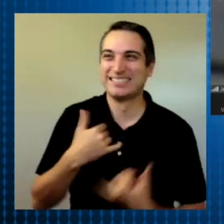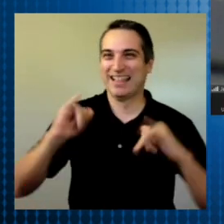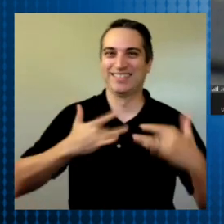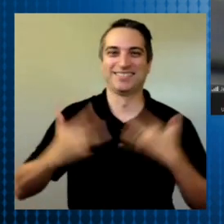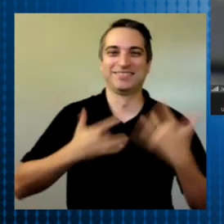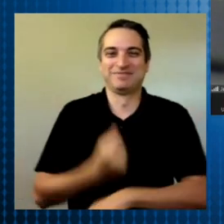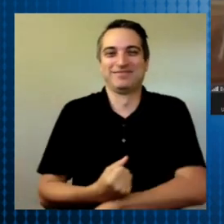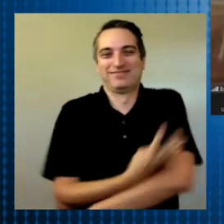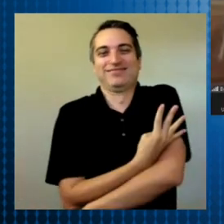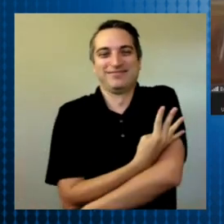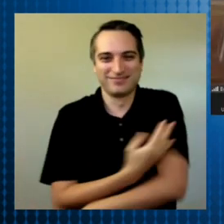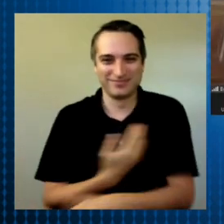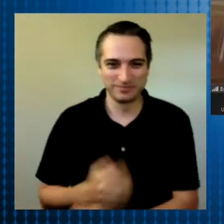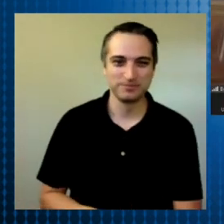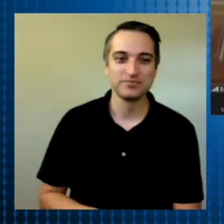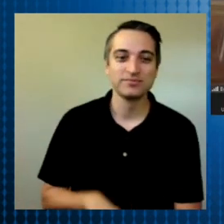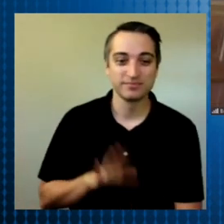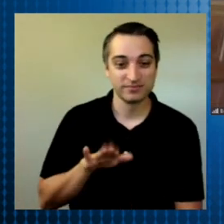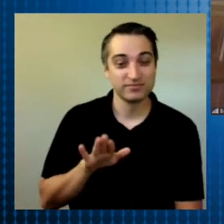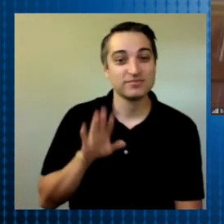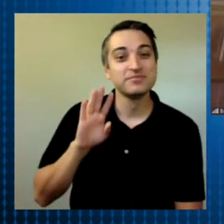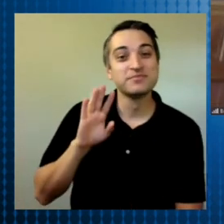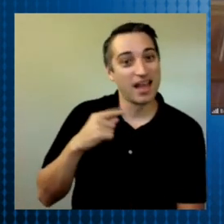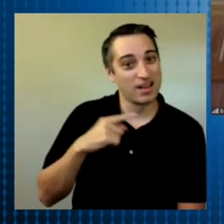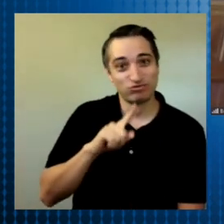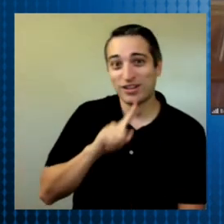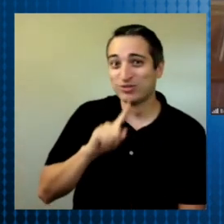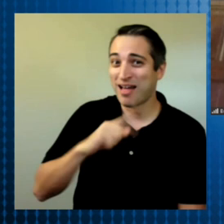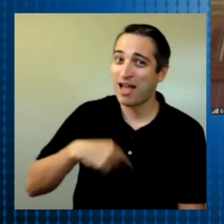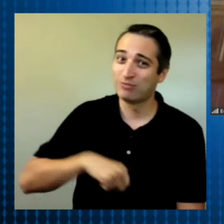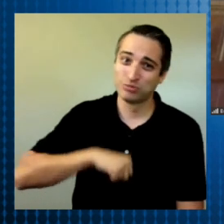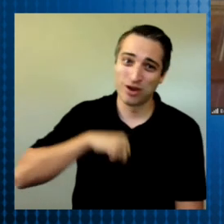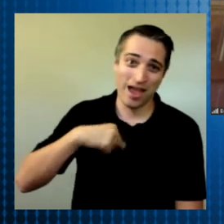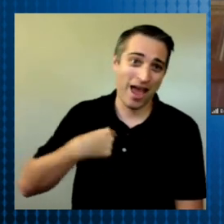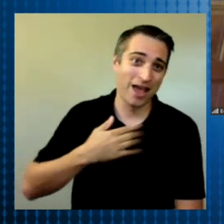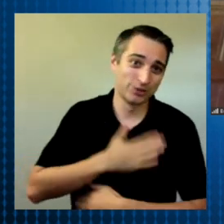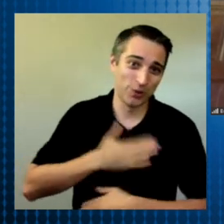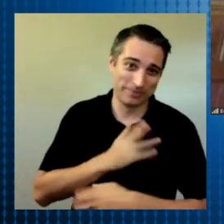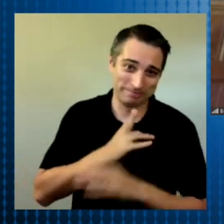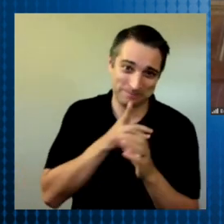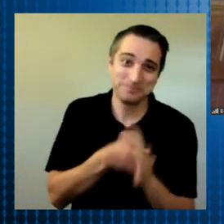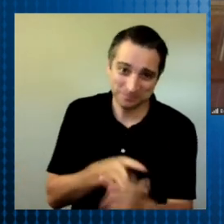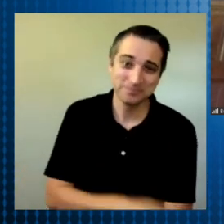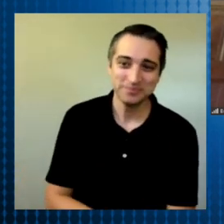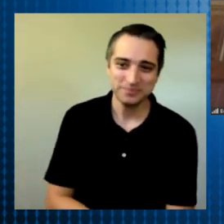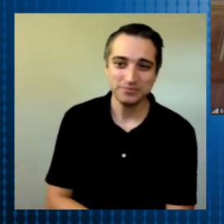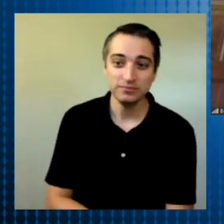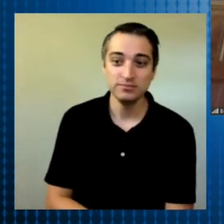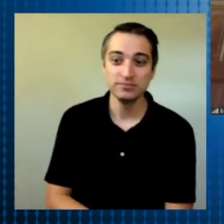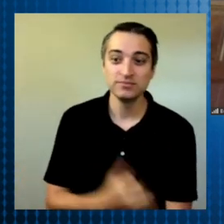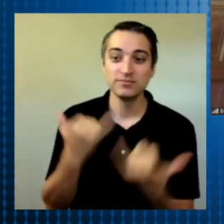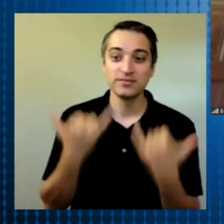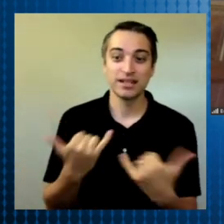It really was. I was so proud of you all as I enjoyed it. So now we have